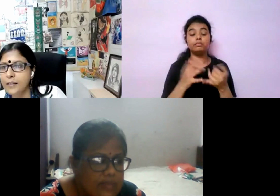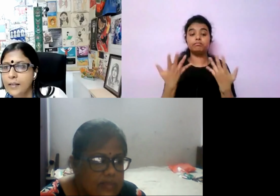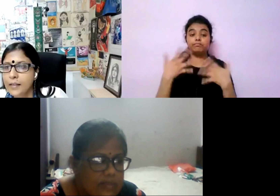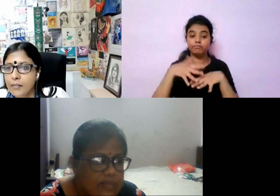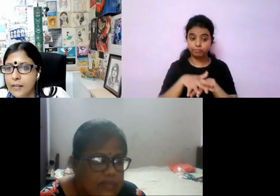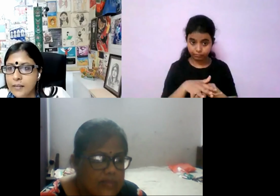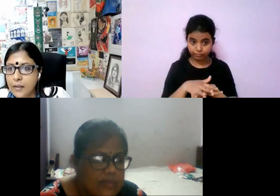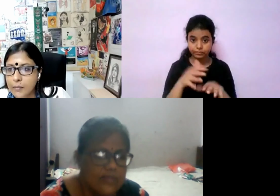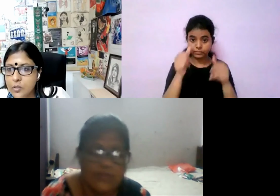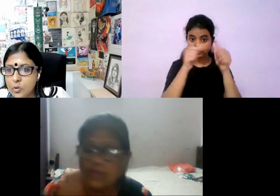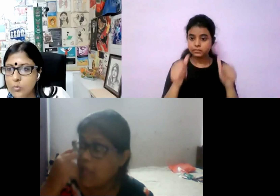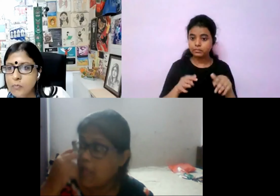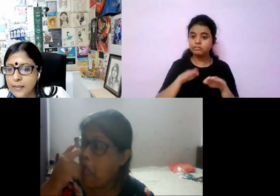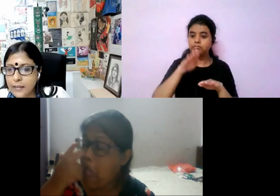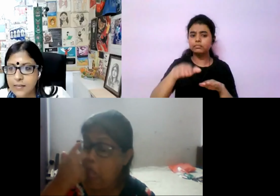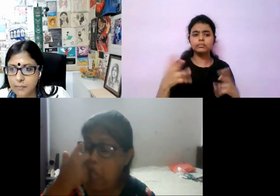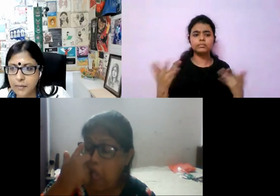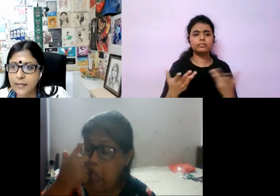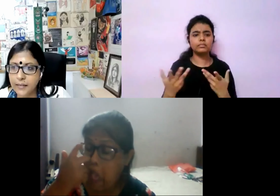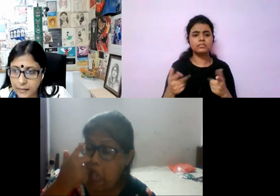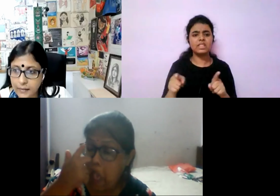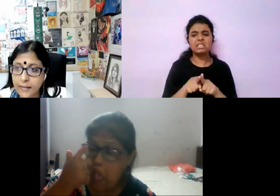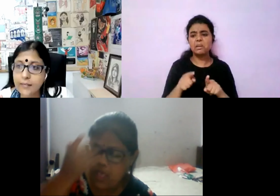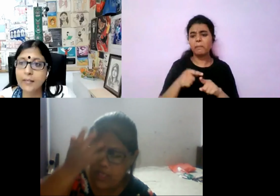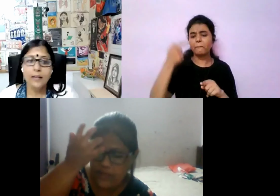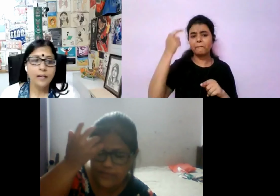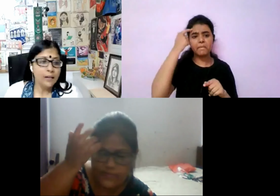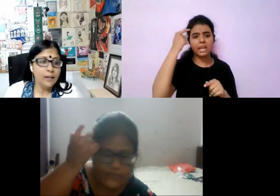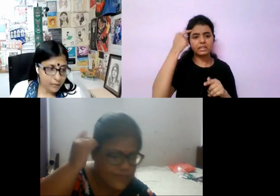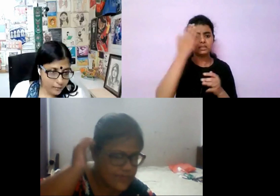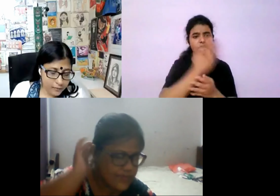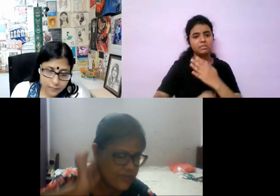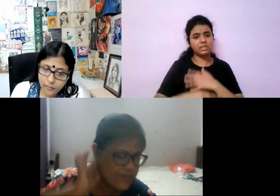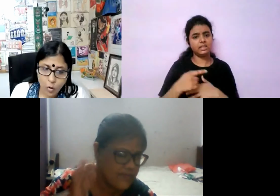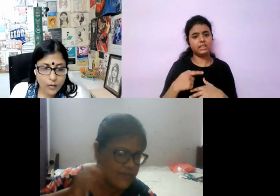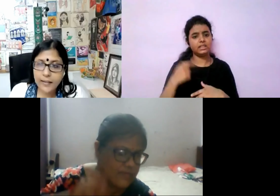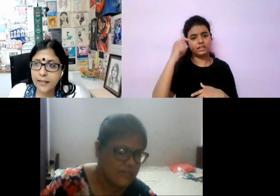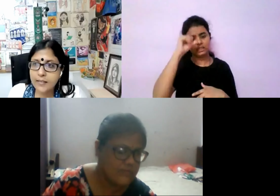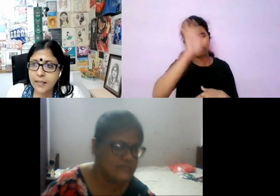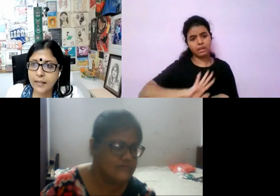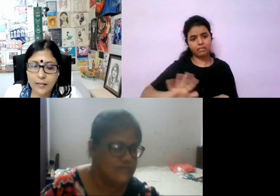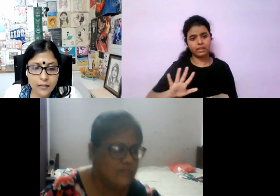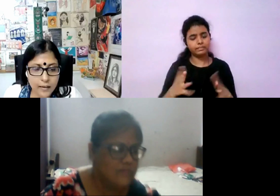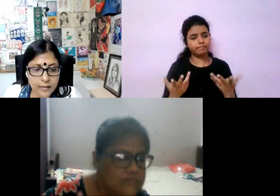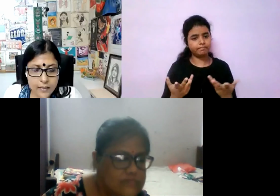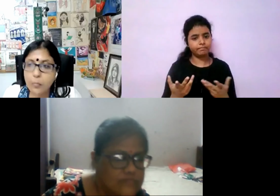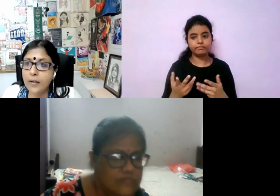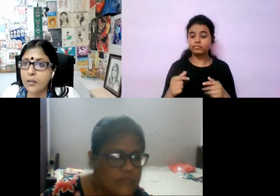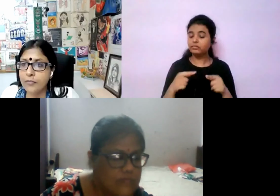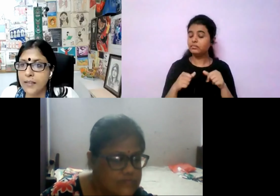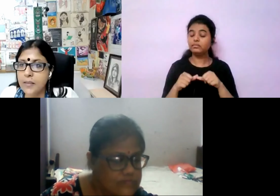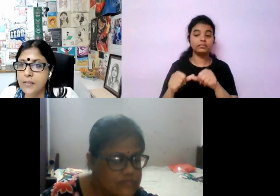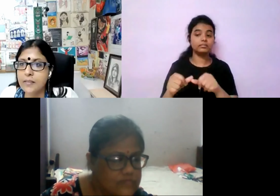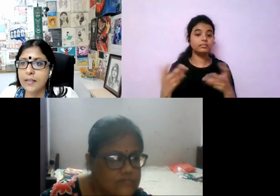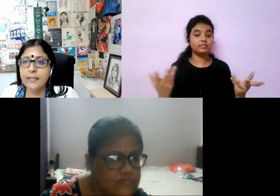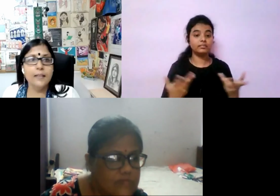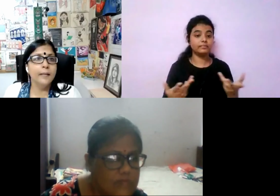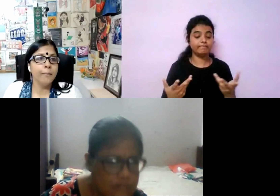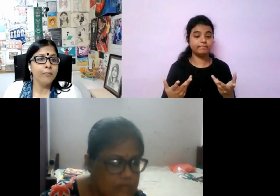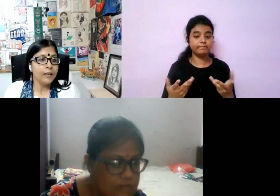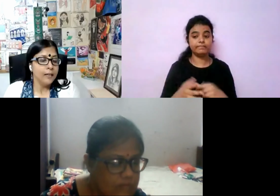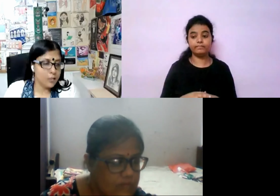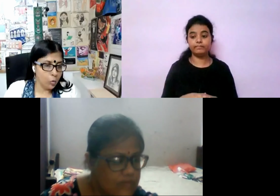inclusivity when it comes to mental disability in India? All I can say here at this point of time is